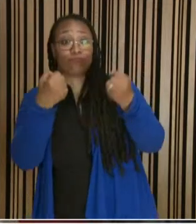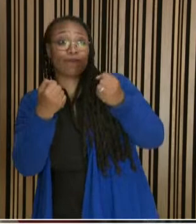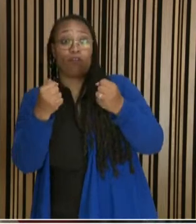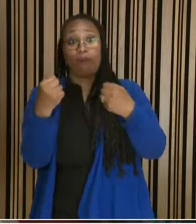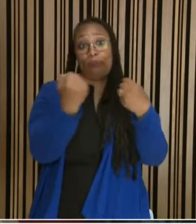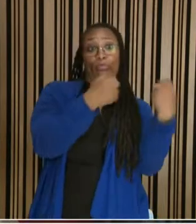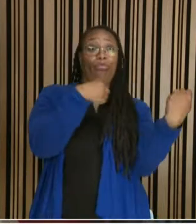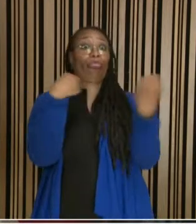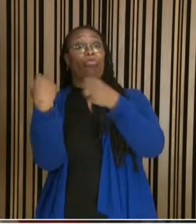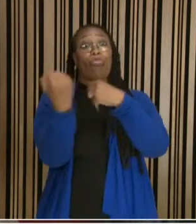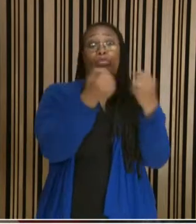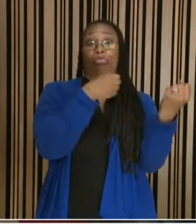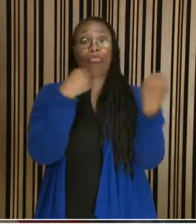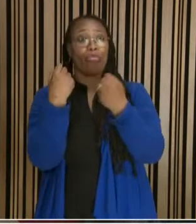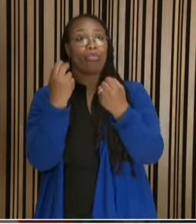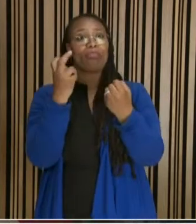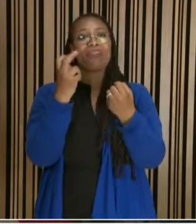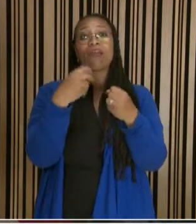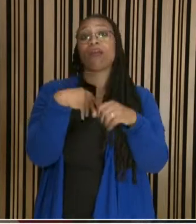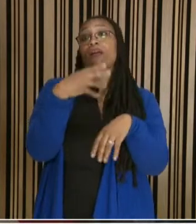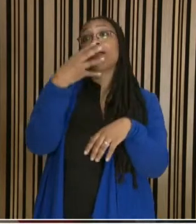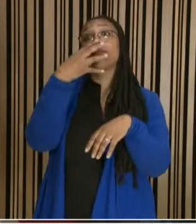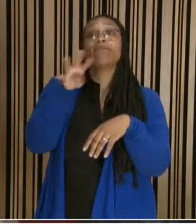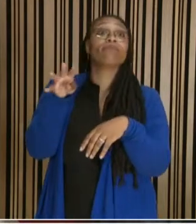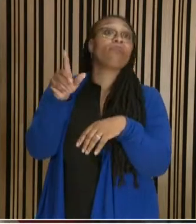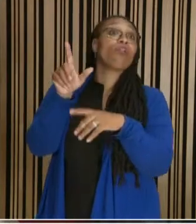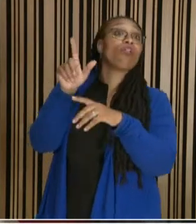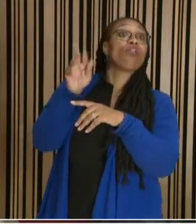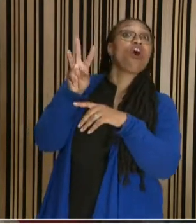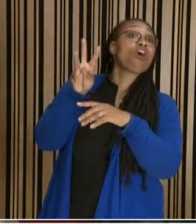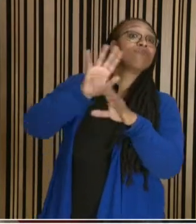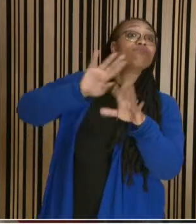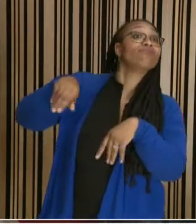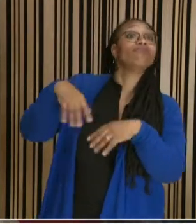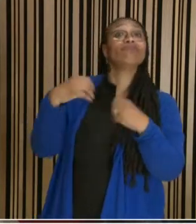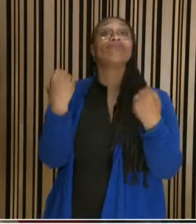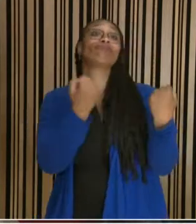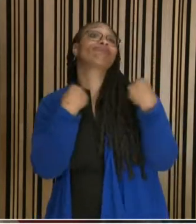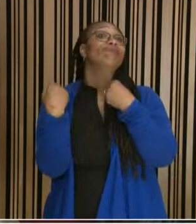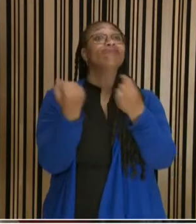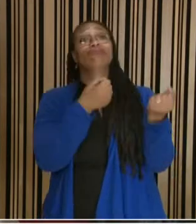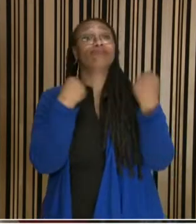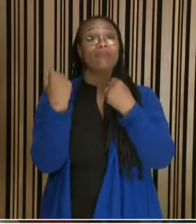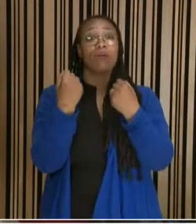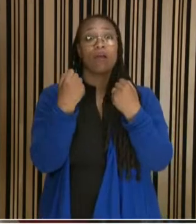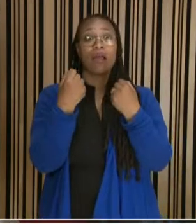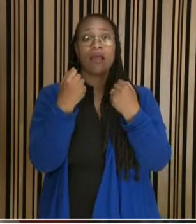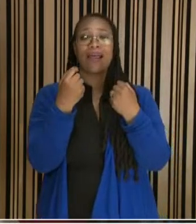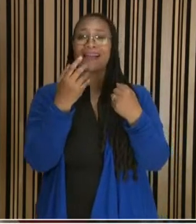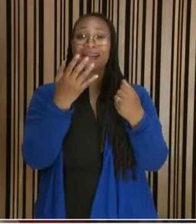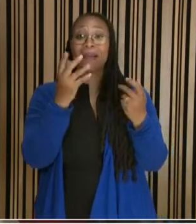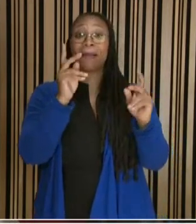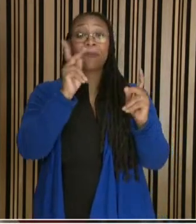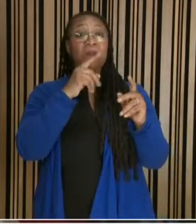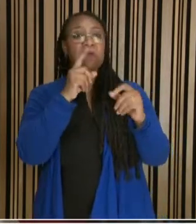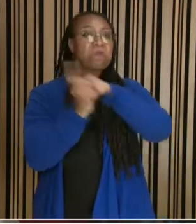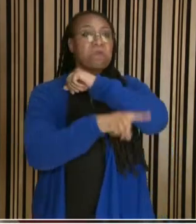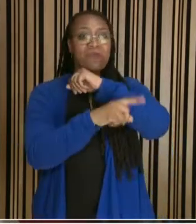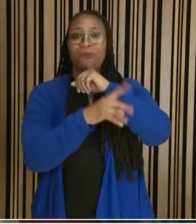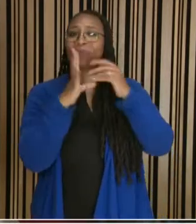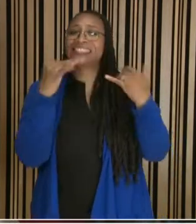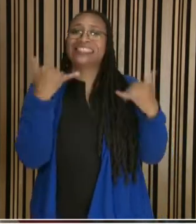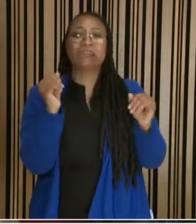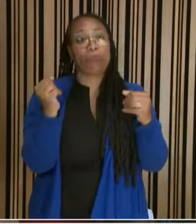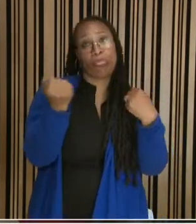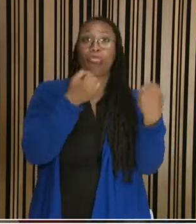driving recklessly, they probably will find a way. So let's focus. We're very focused on